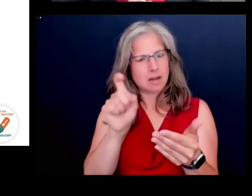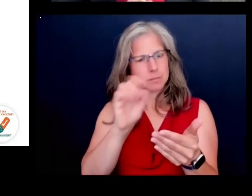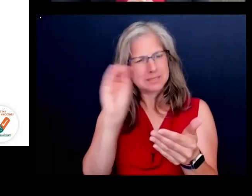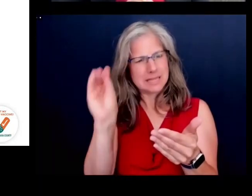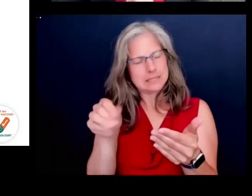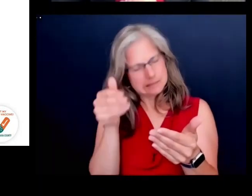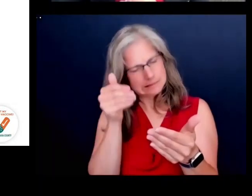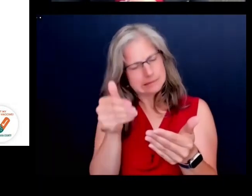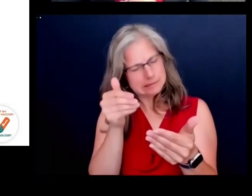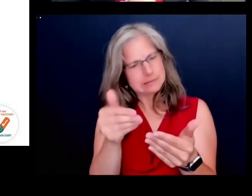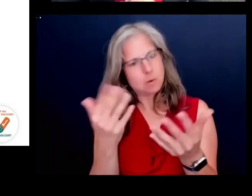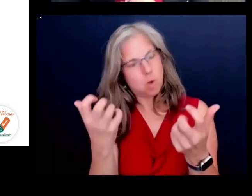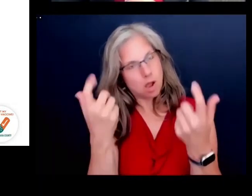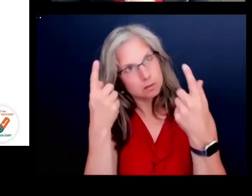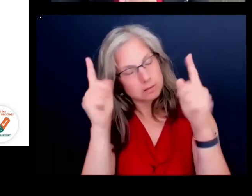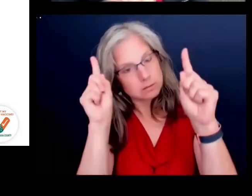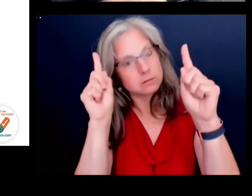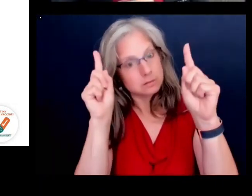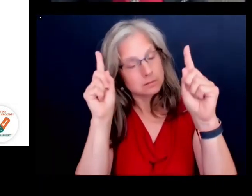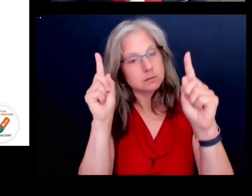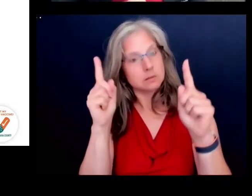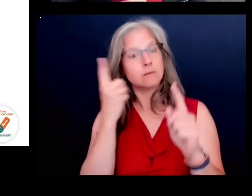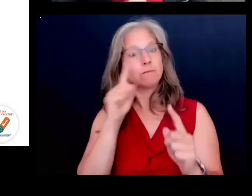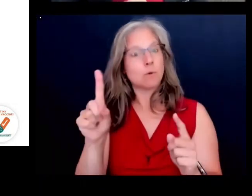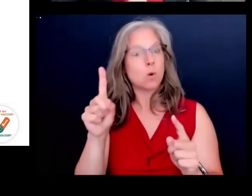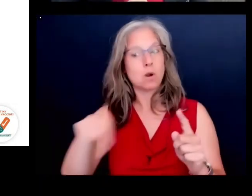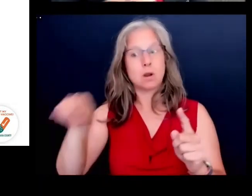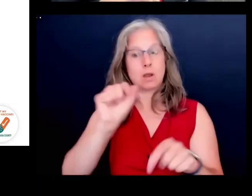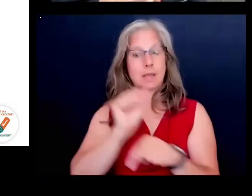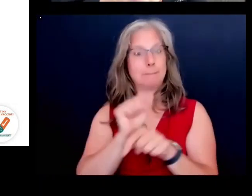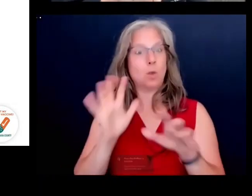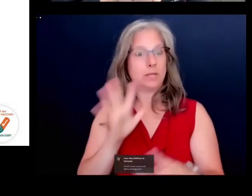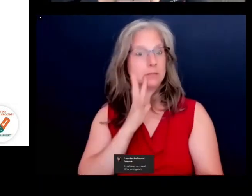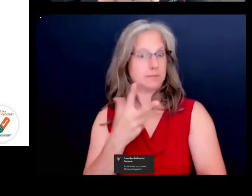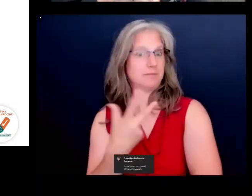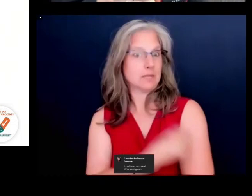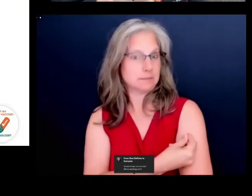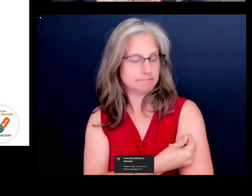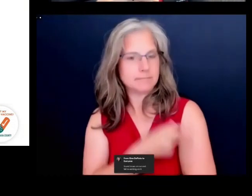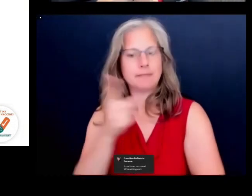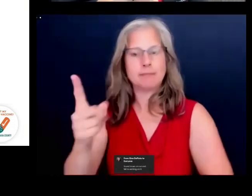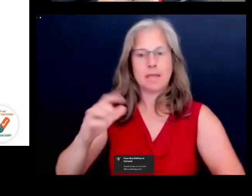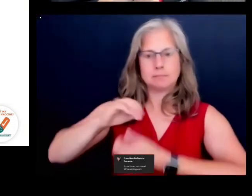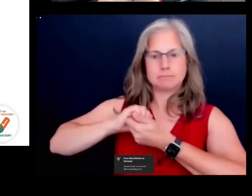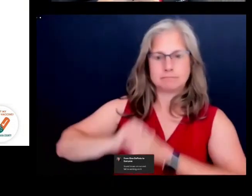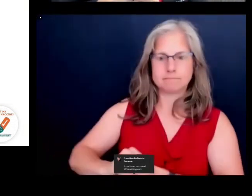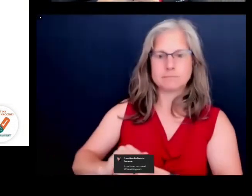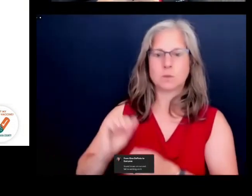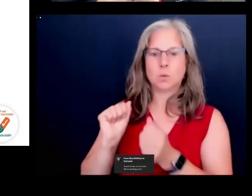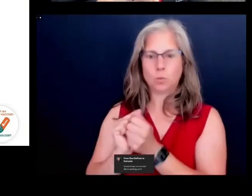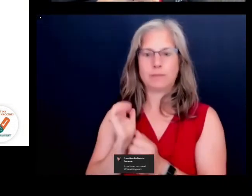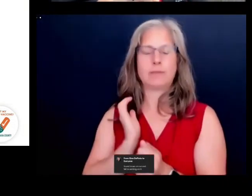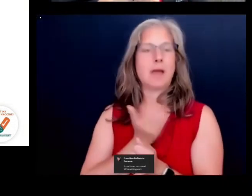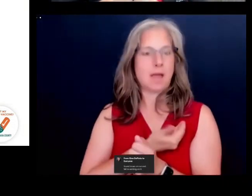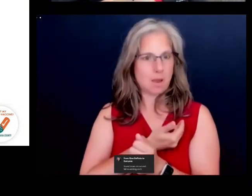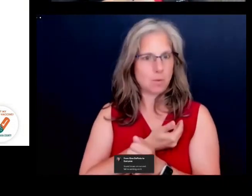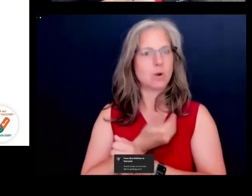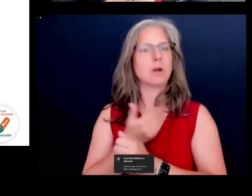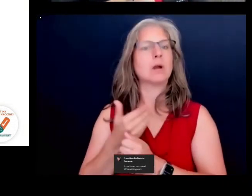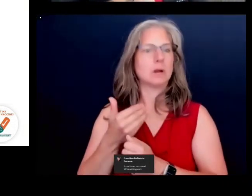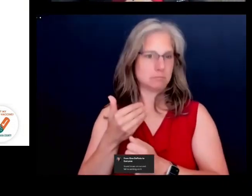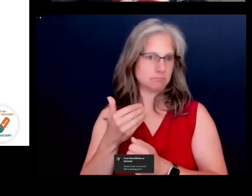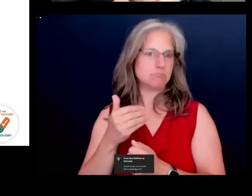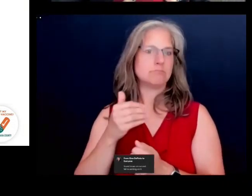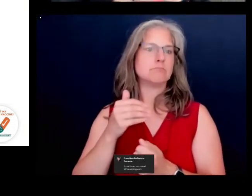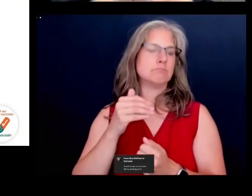a 100% vaccinated workforce. So they are partnering with our mobile